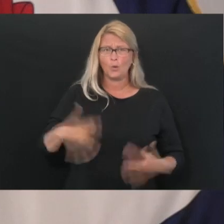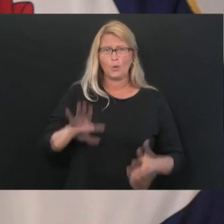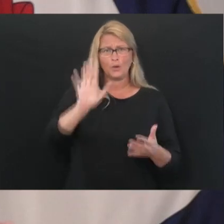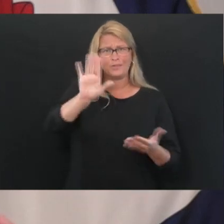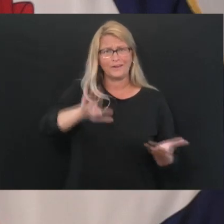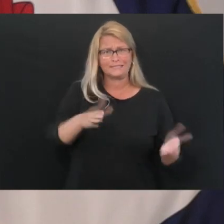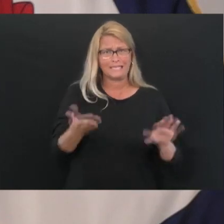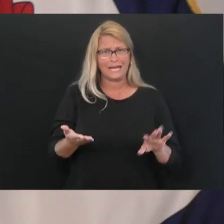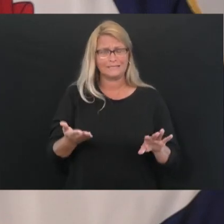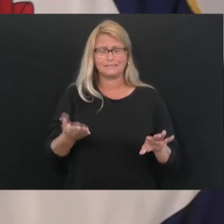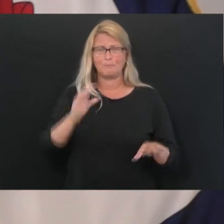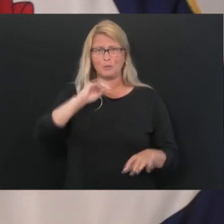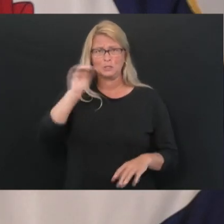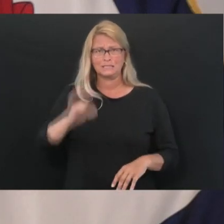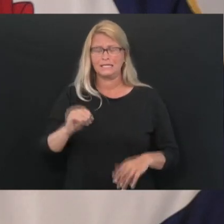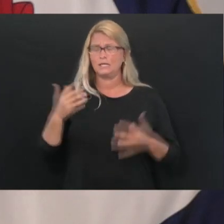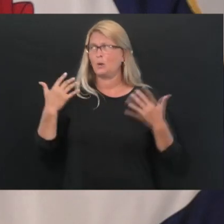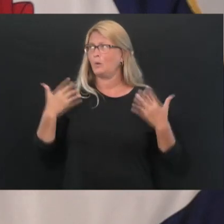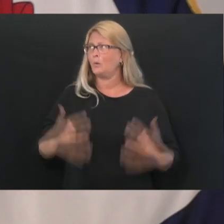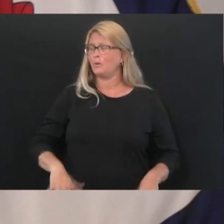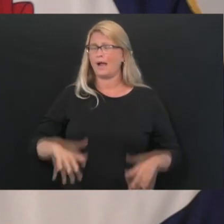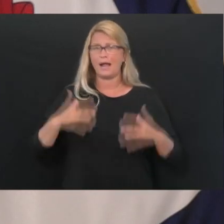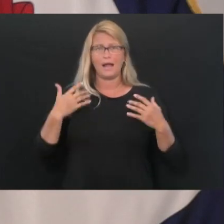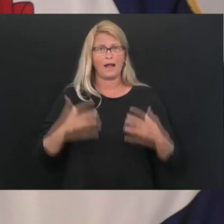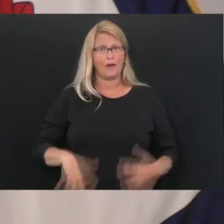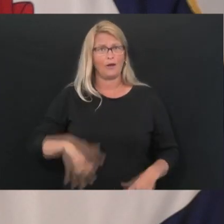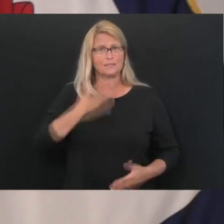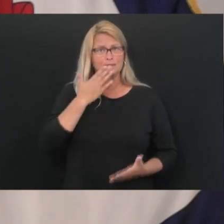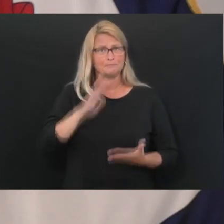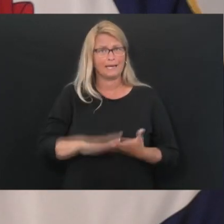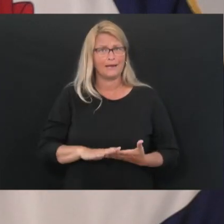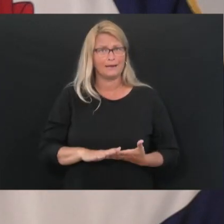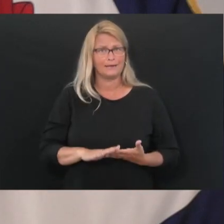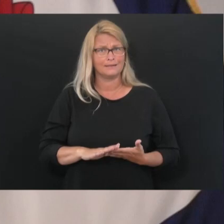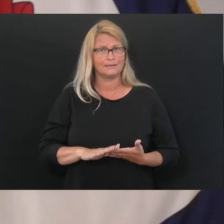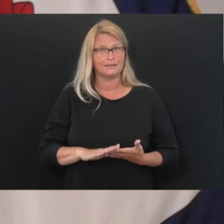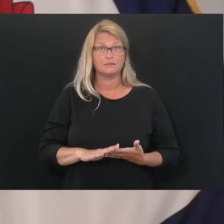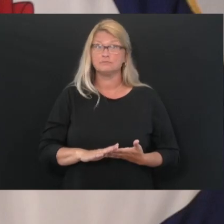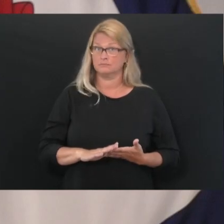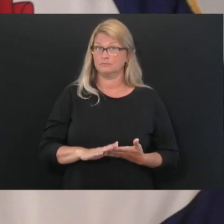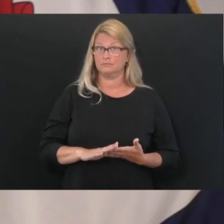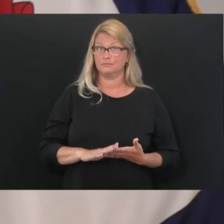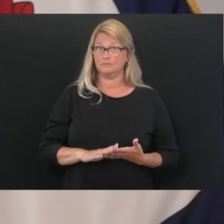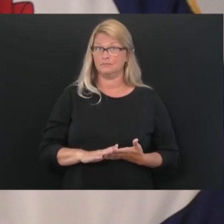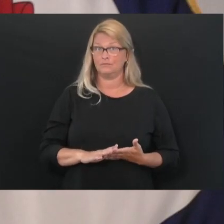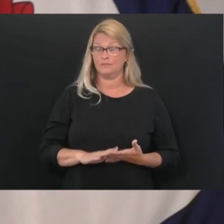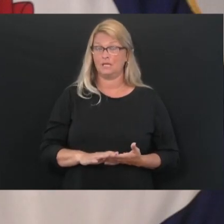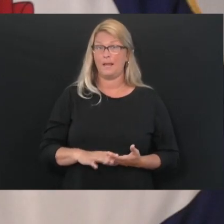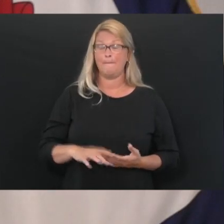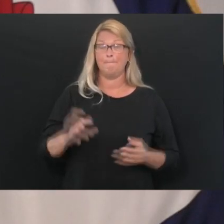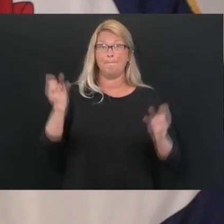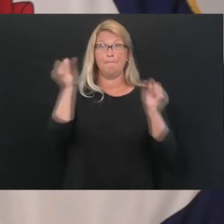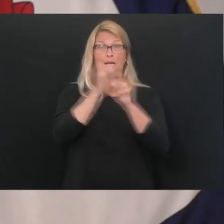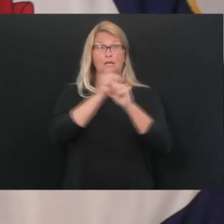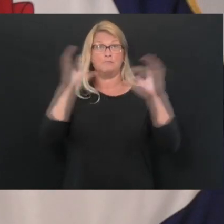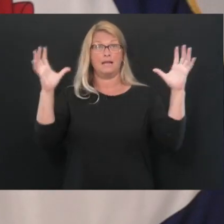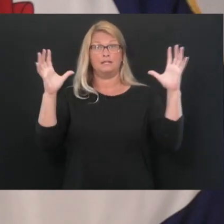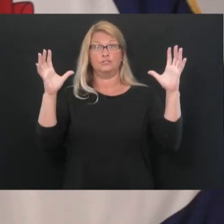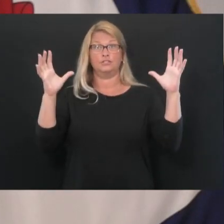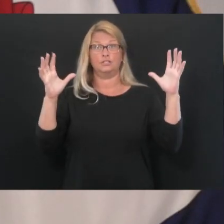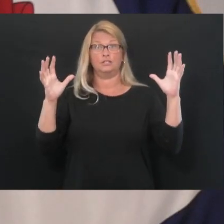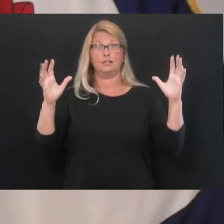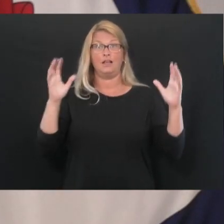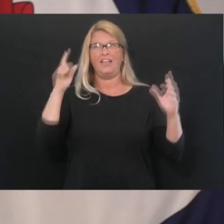is unbelievable across our nation. But also think of the broader across